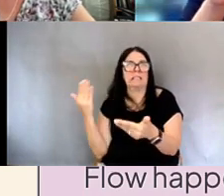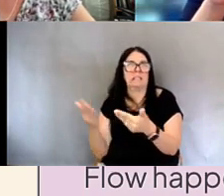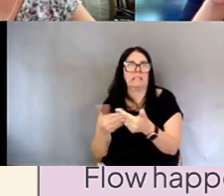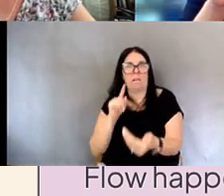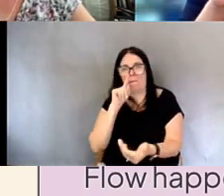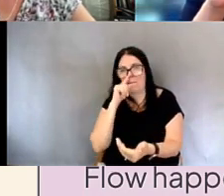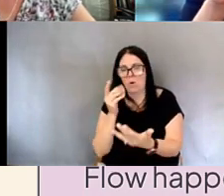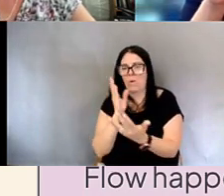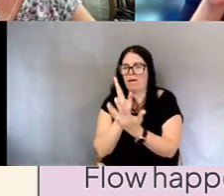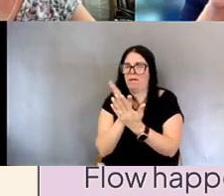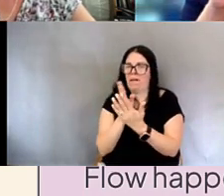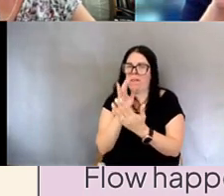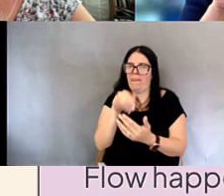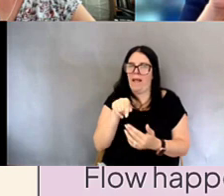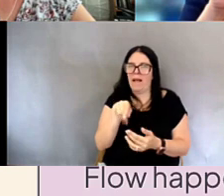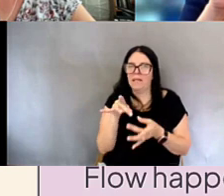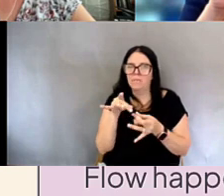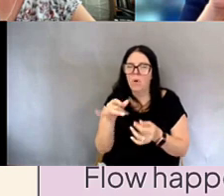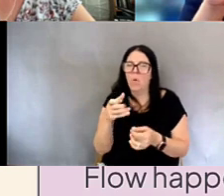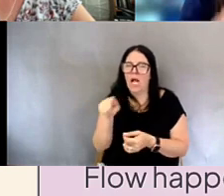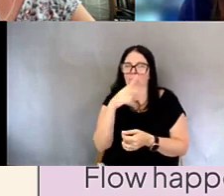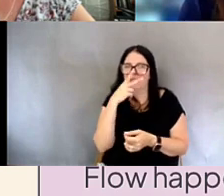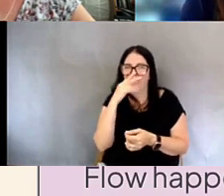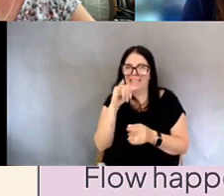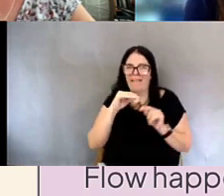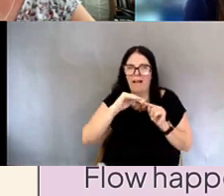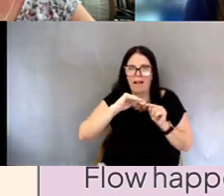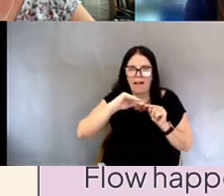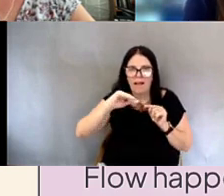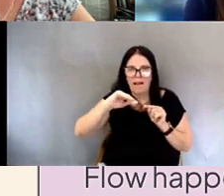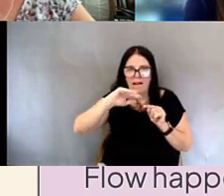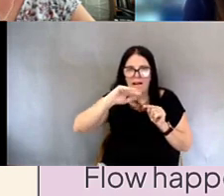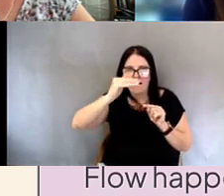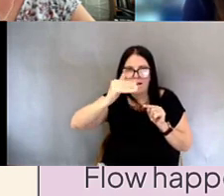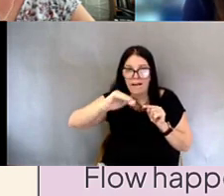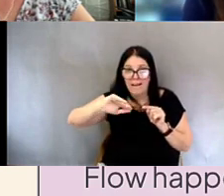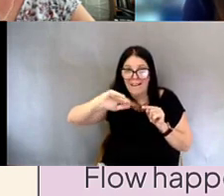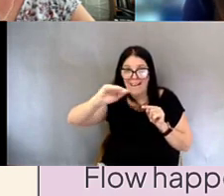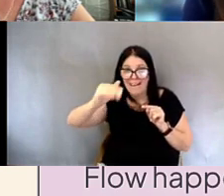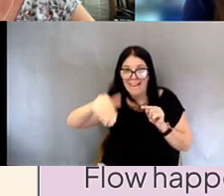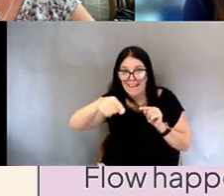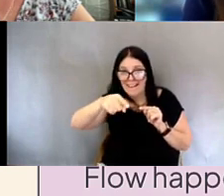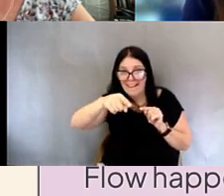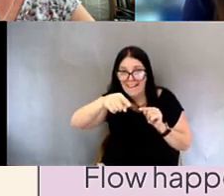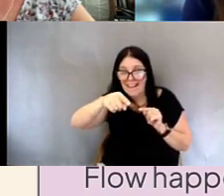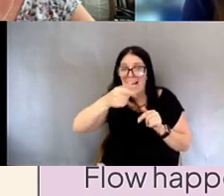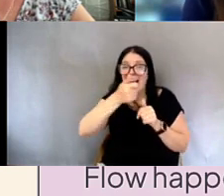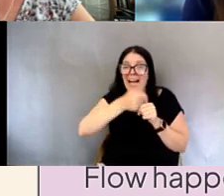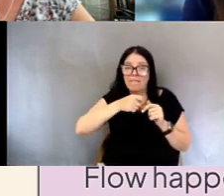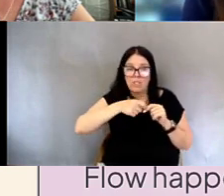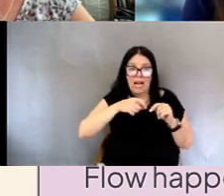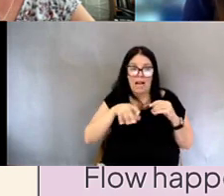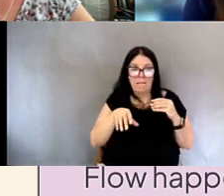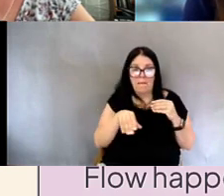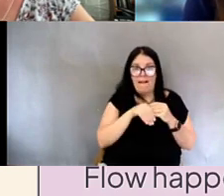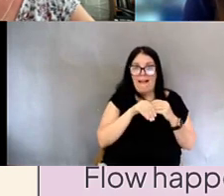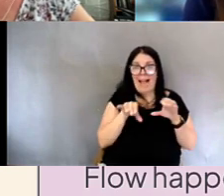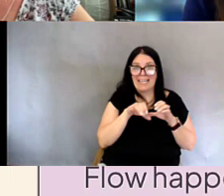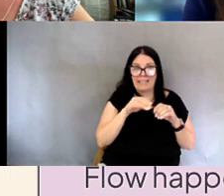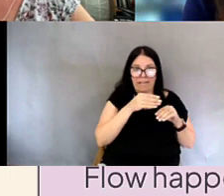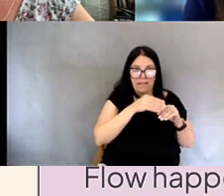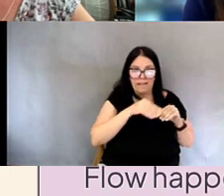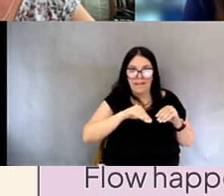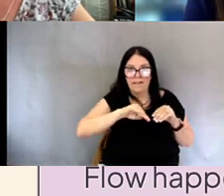attention to that little stepped up, jagged arrow line. Every time we transition to a next activity,